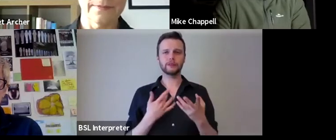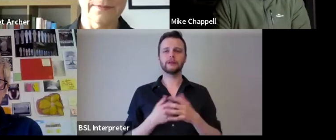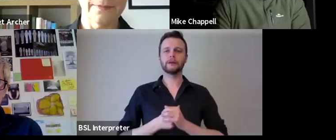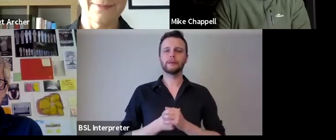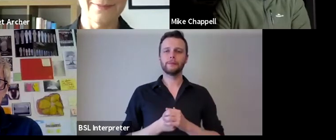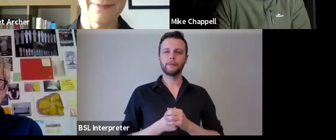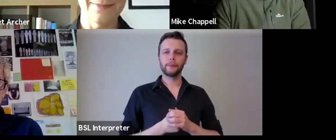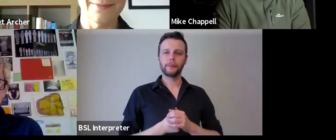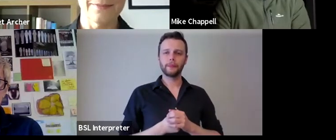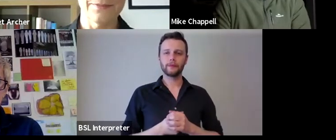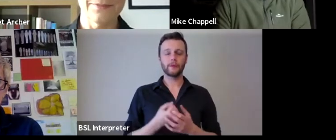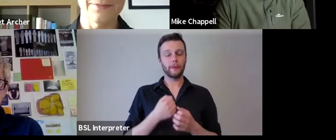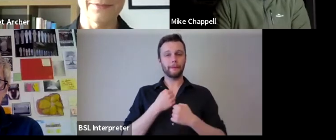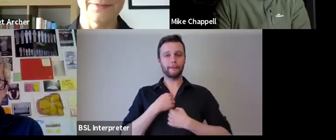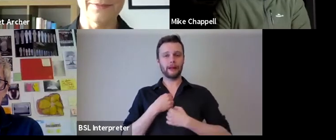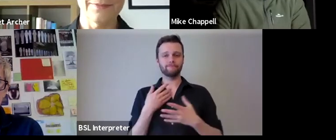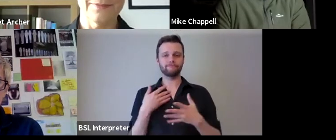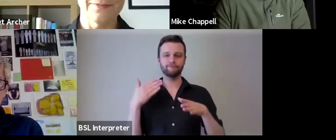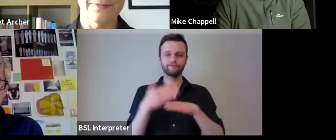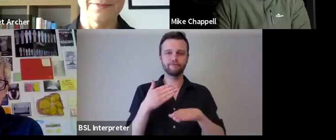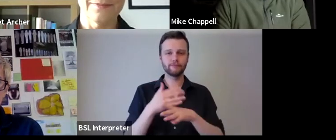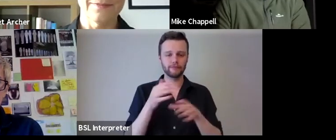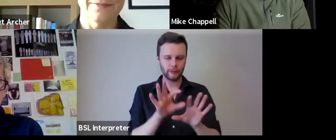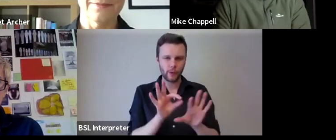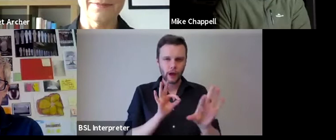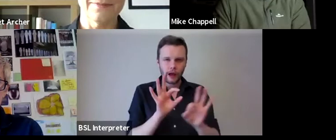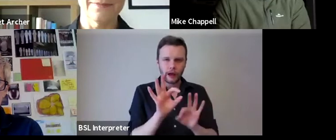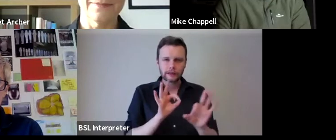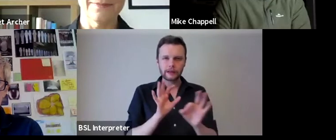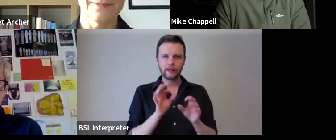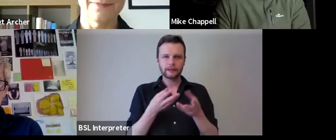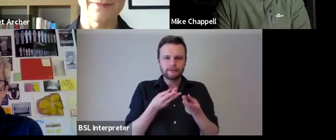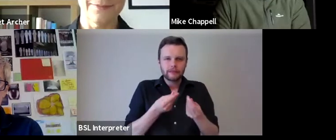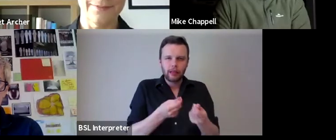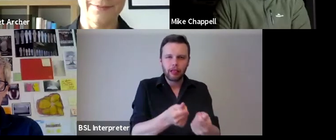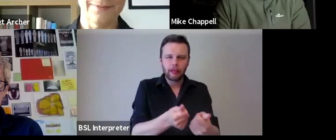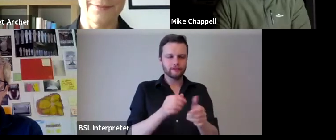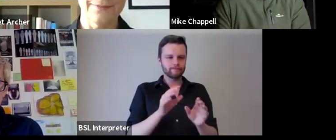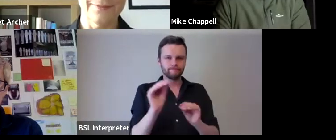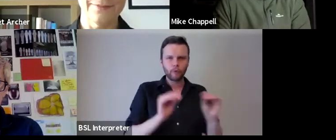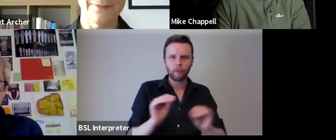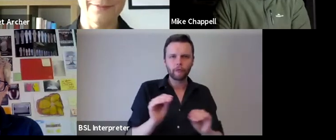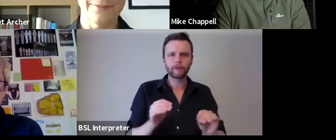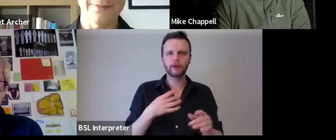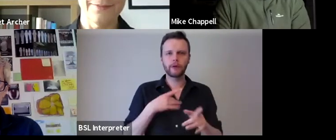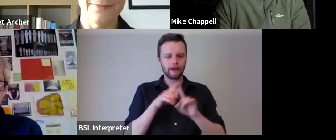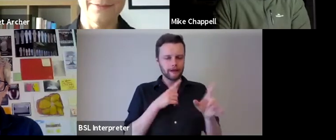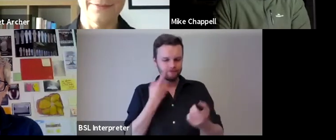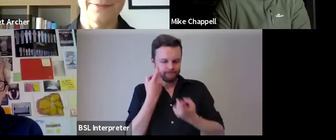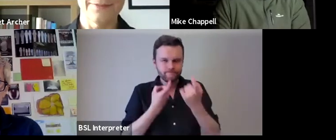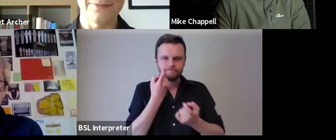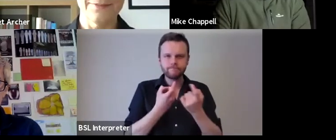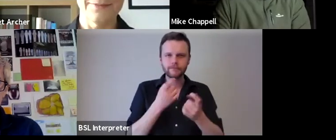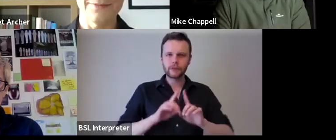animations. My projects are like, they isolate this sort of synthetic world, a movement where we can explore in like